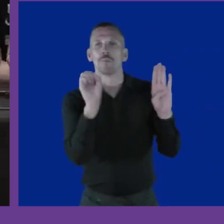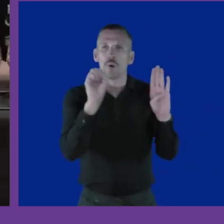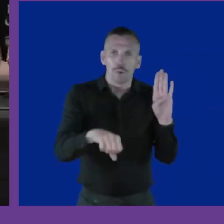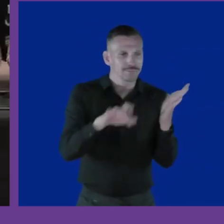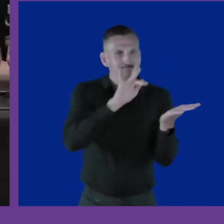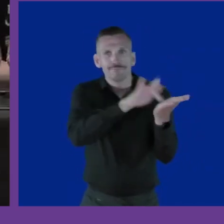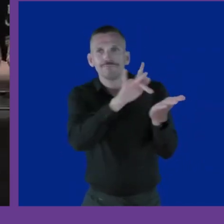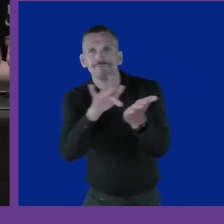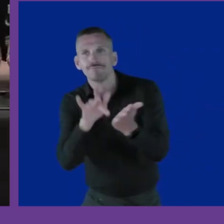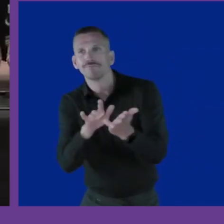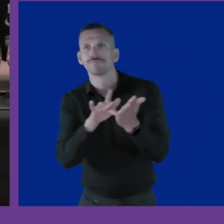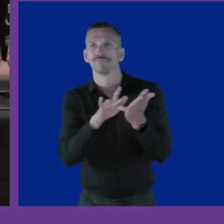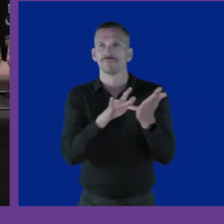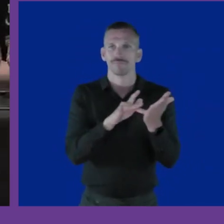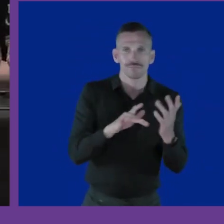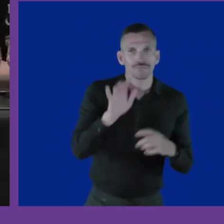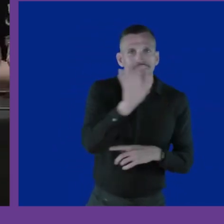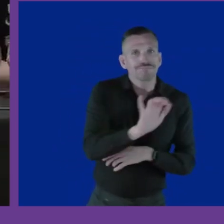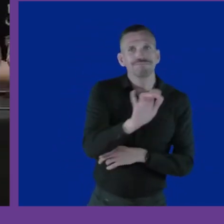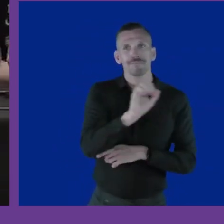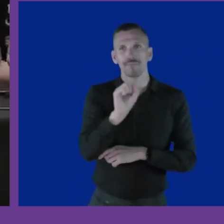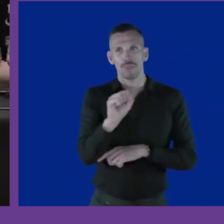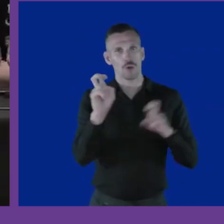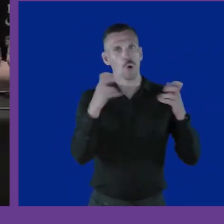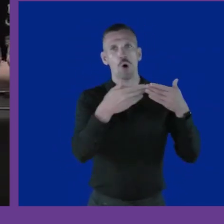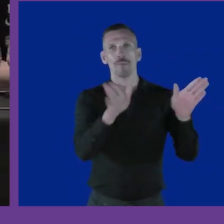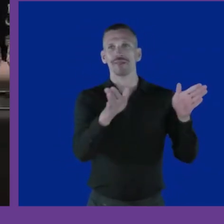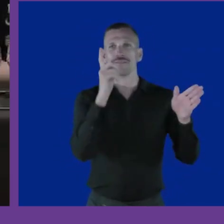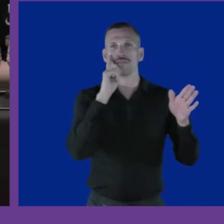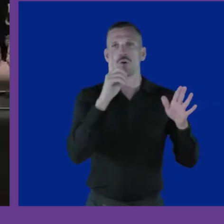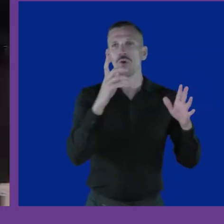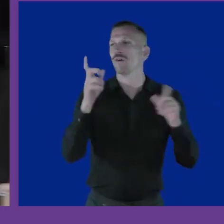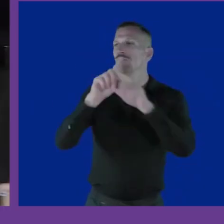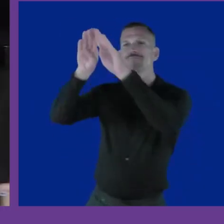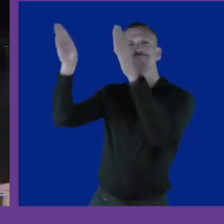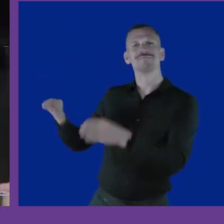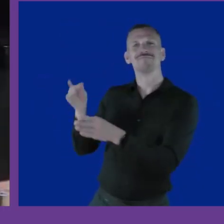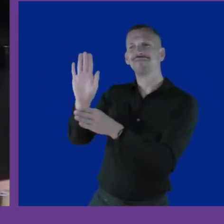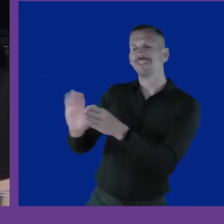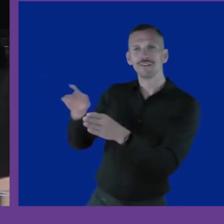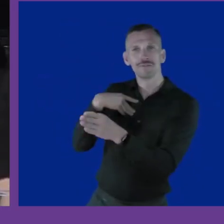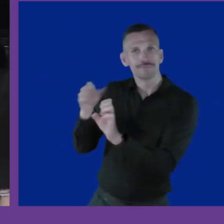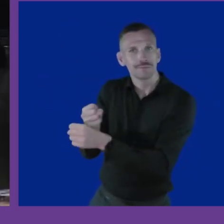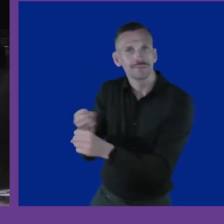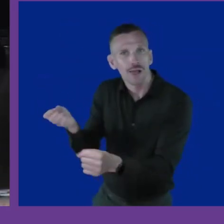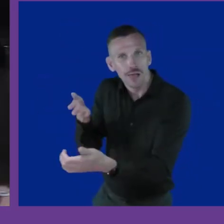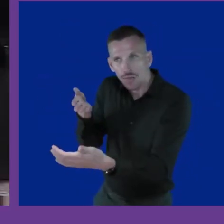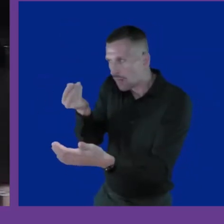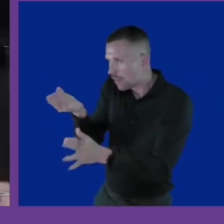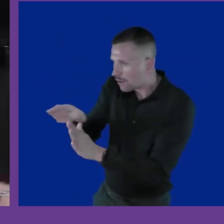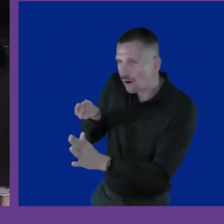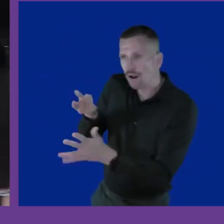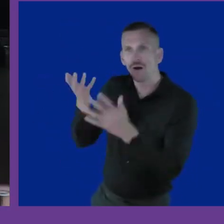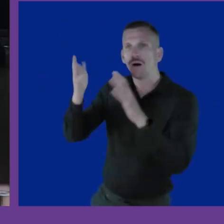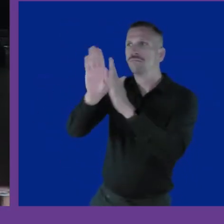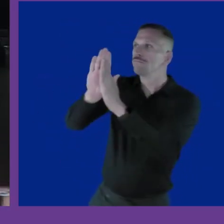congratulations. I think this is brilliant. And if I may, this really ties into something which is worrying us,